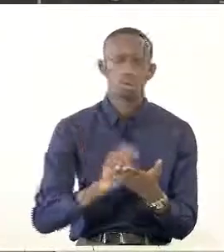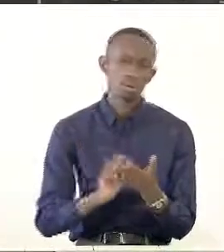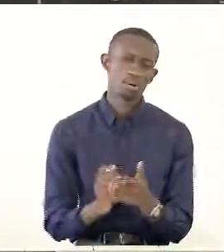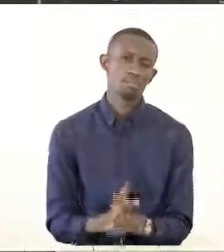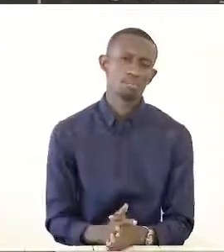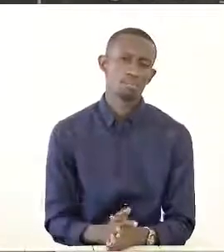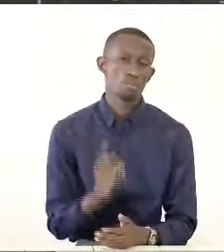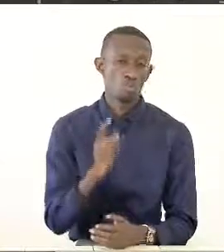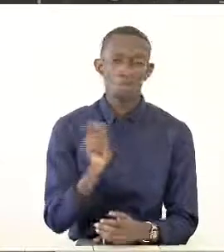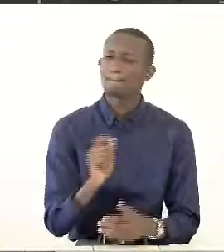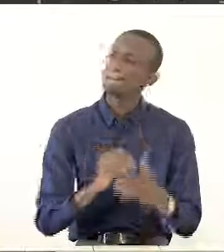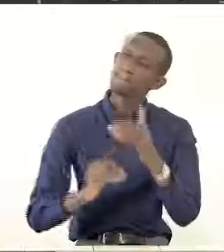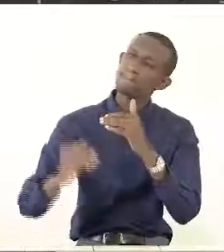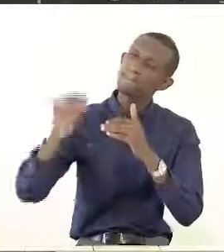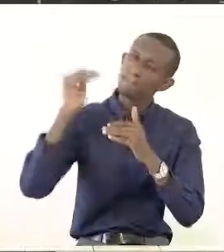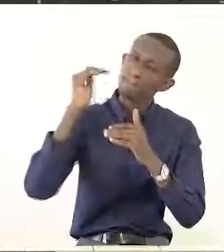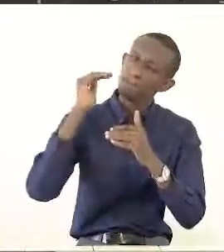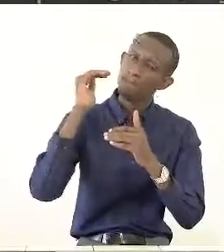a standard integral, right?